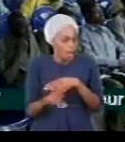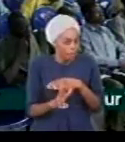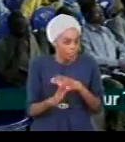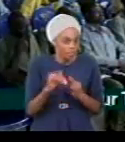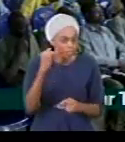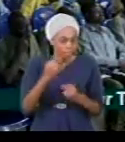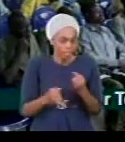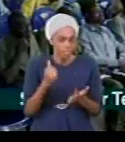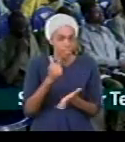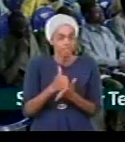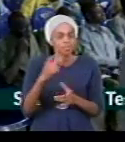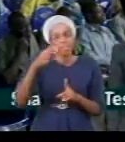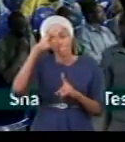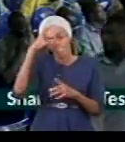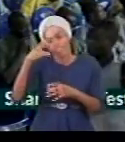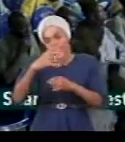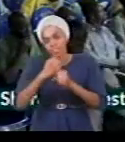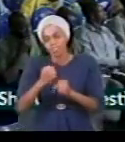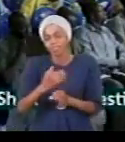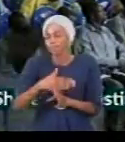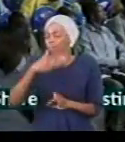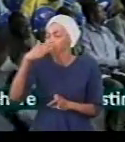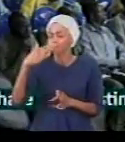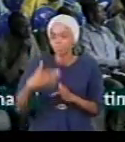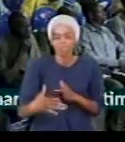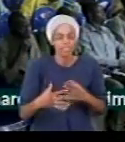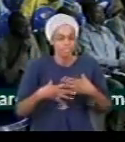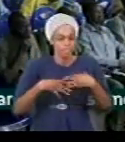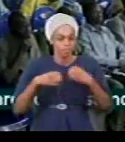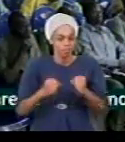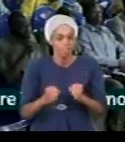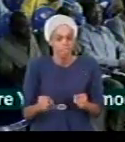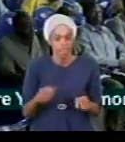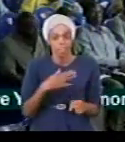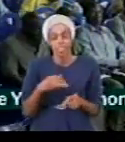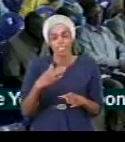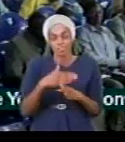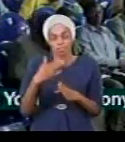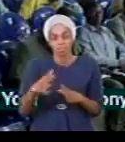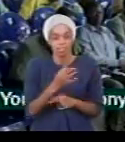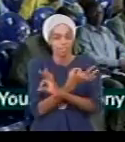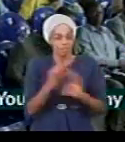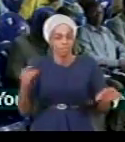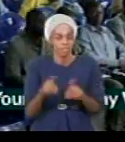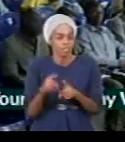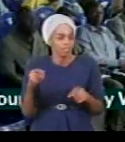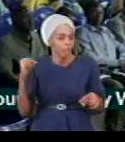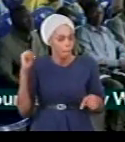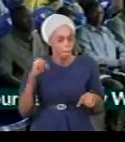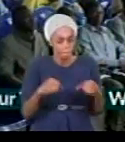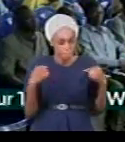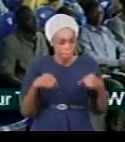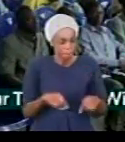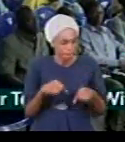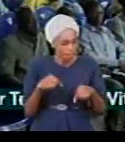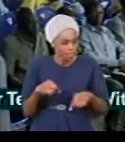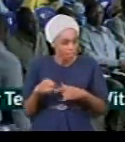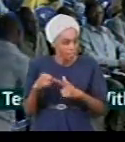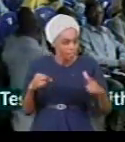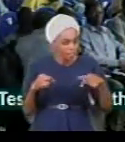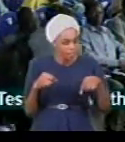pain has disappeared. Disappearing pains everywhere, as we bring you this from